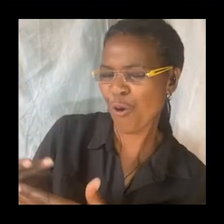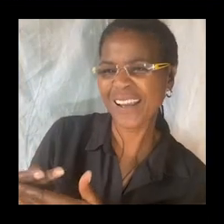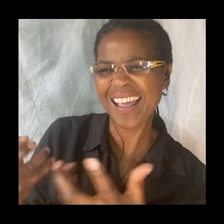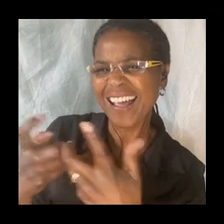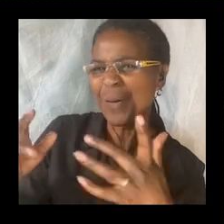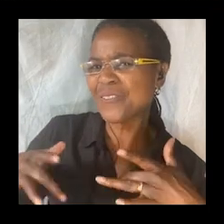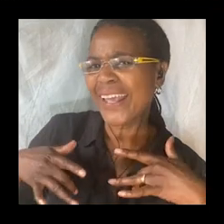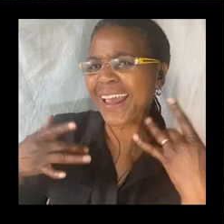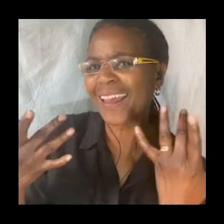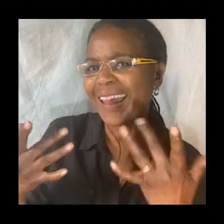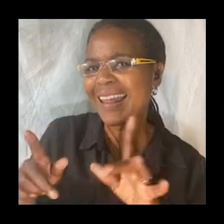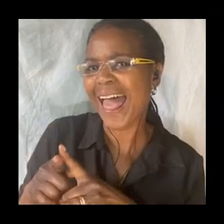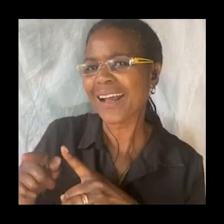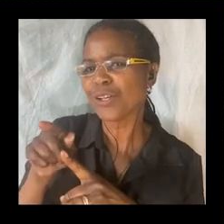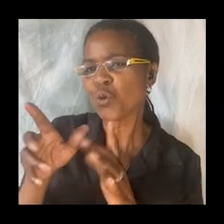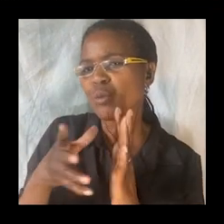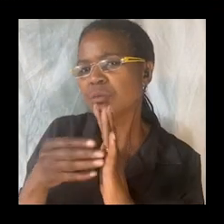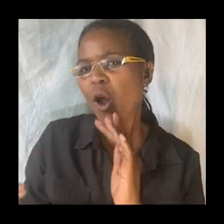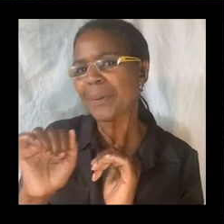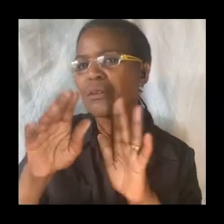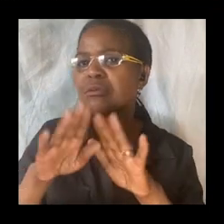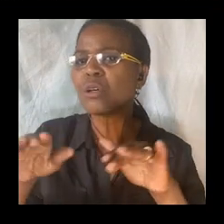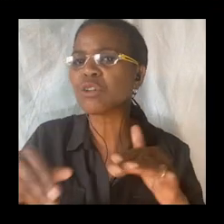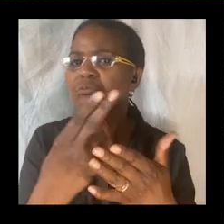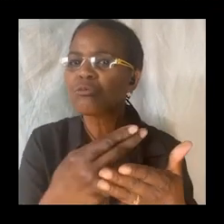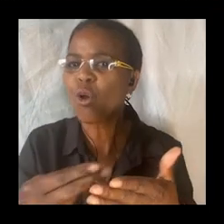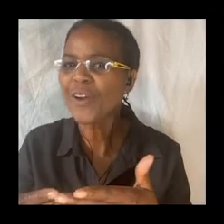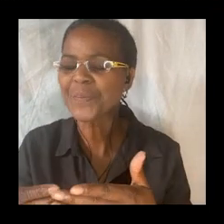of birds. And how did that feel to play around with?